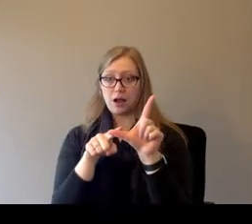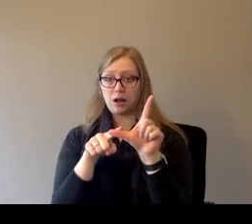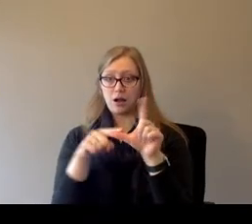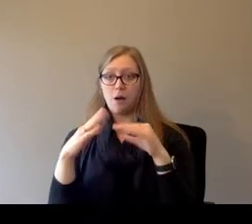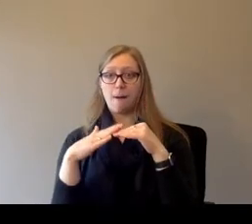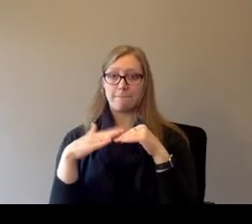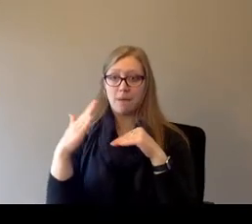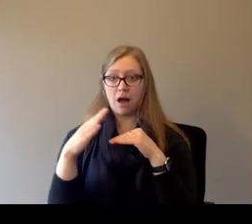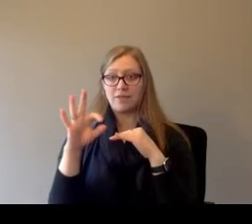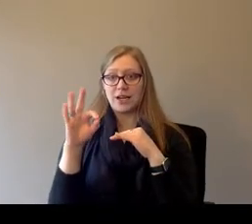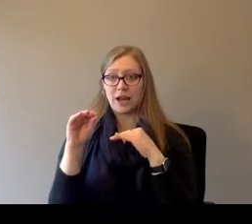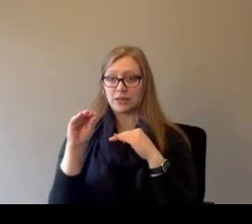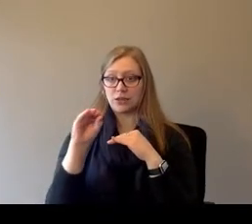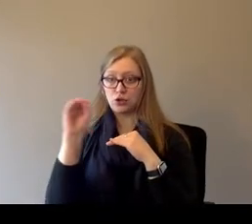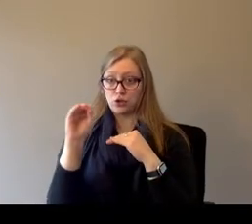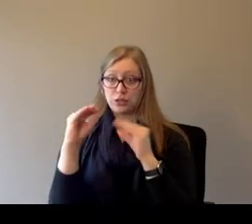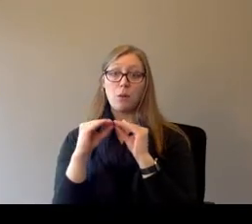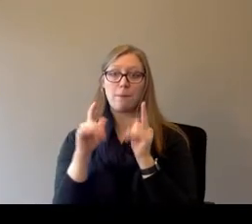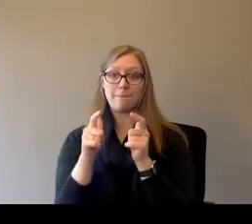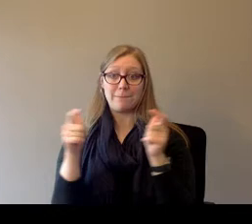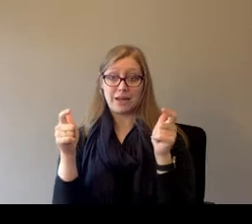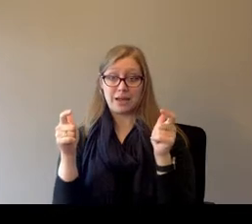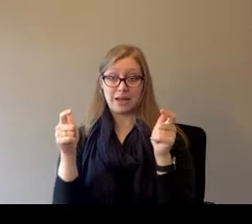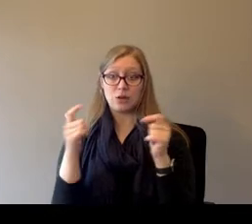our four kinds of triangles.